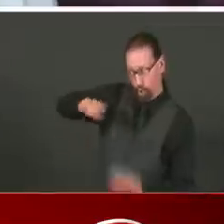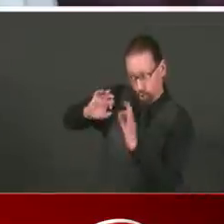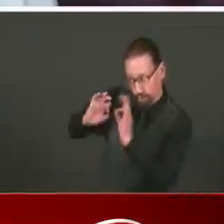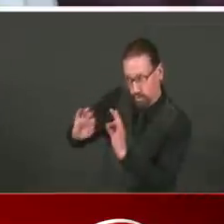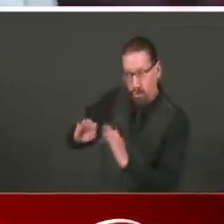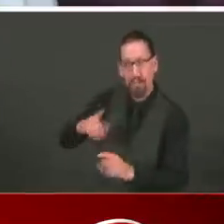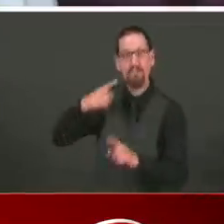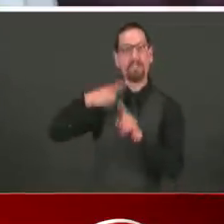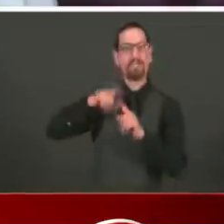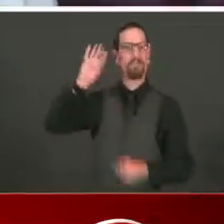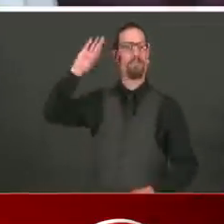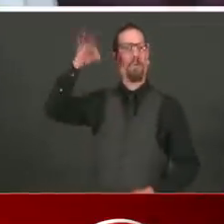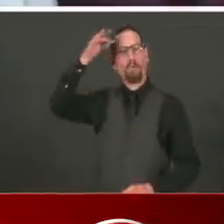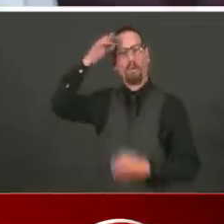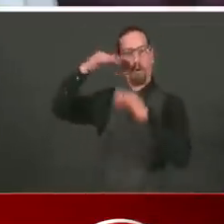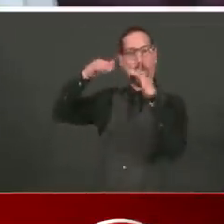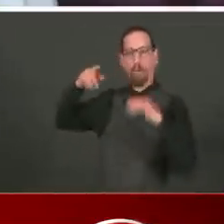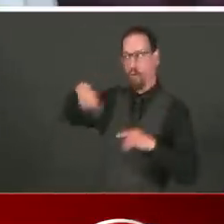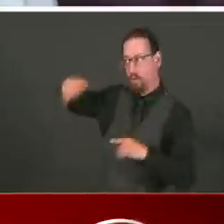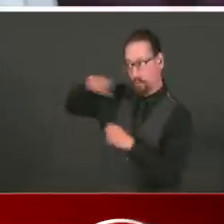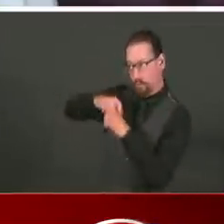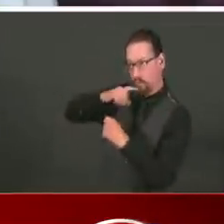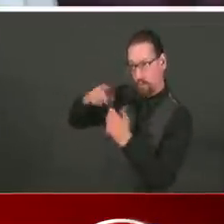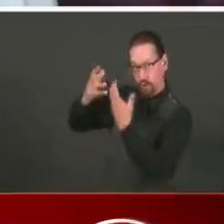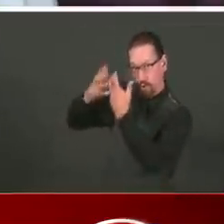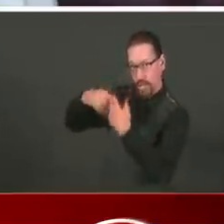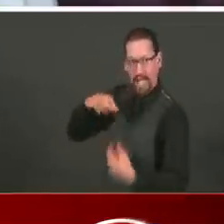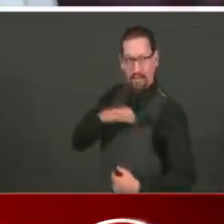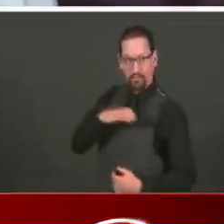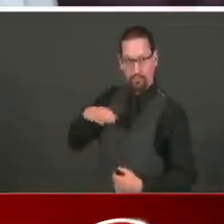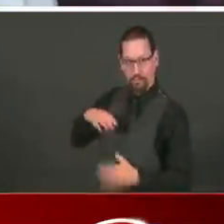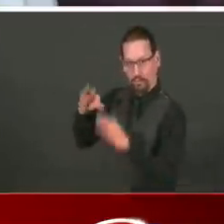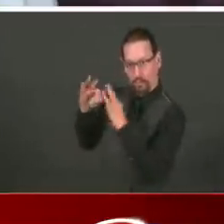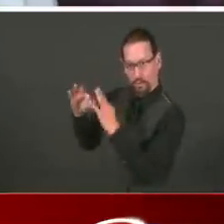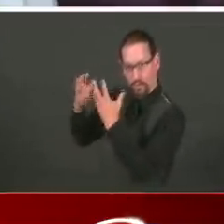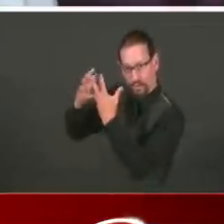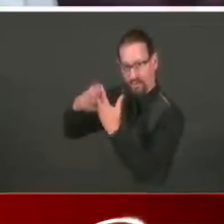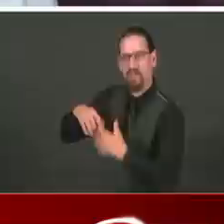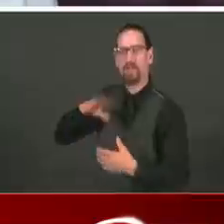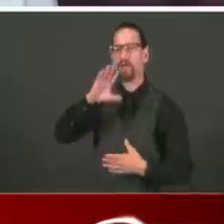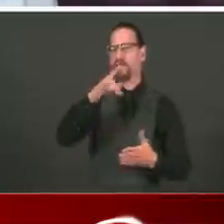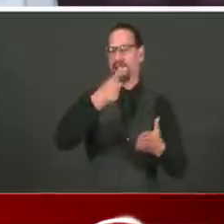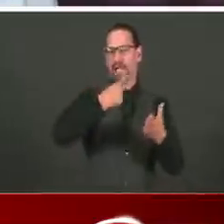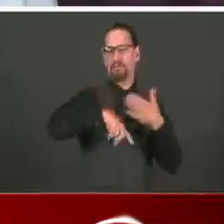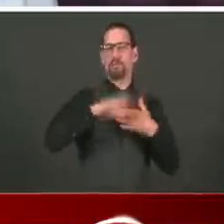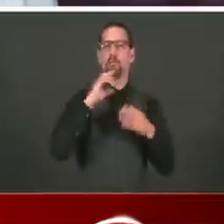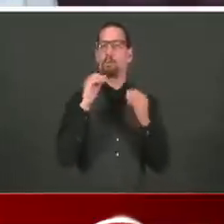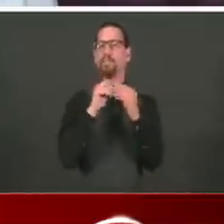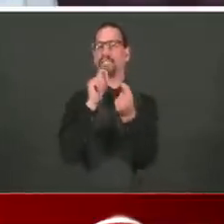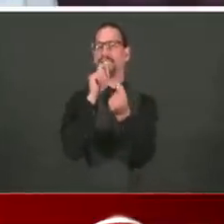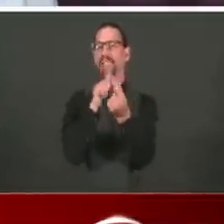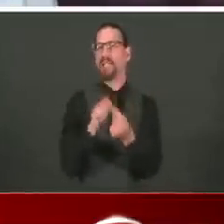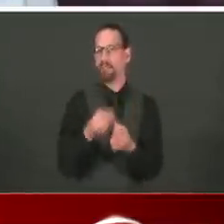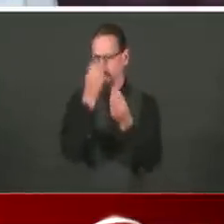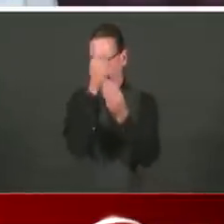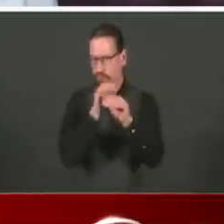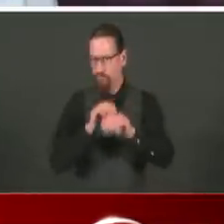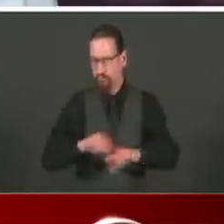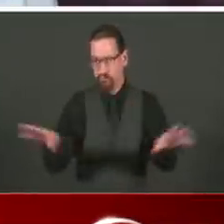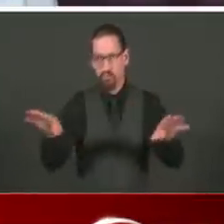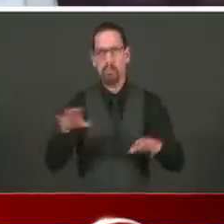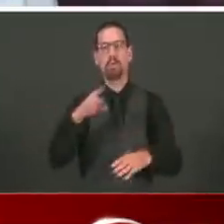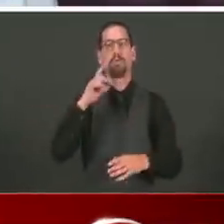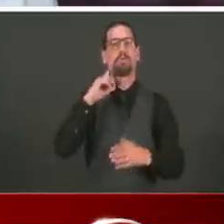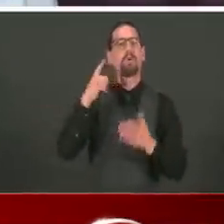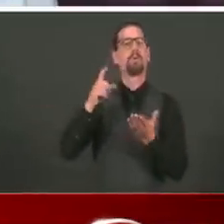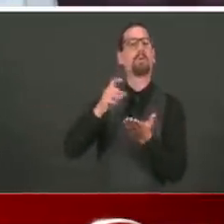with some more with details around short-term, immediate steps that we're going to start to take to put money in the pockets